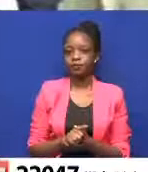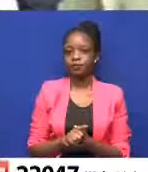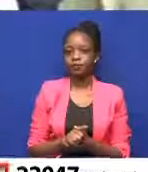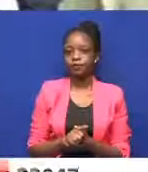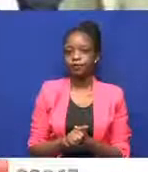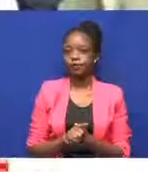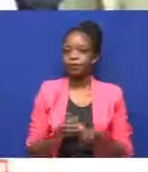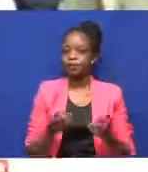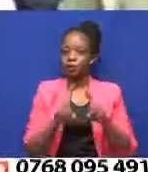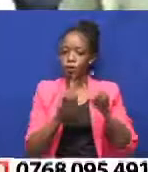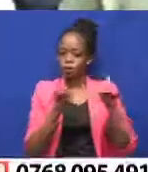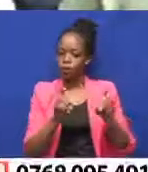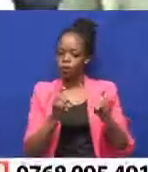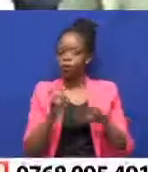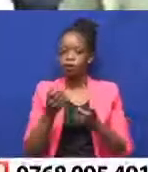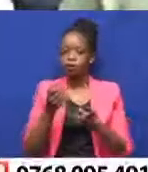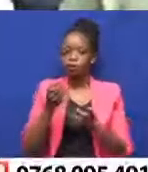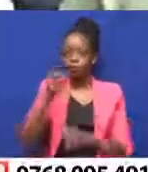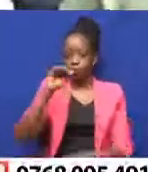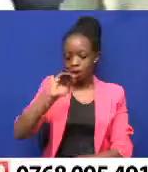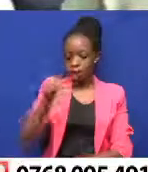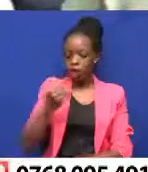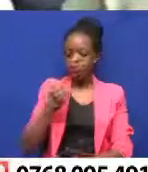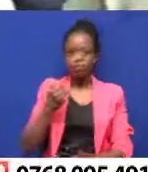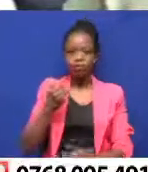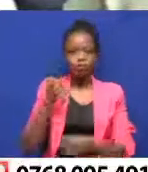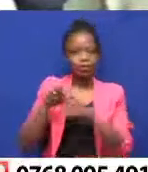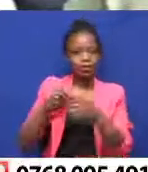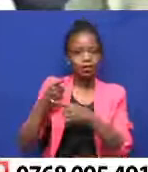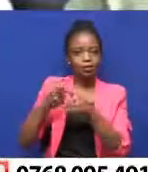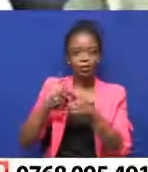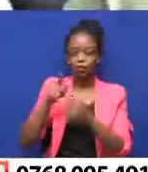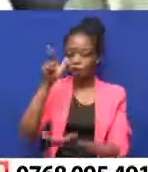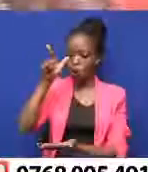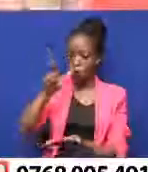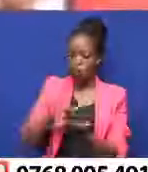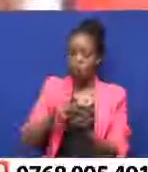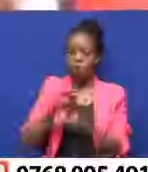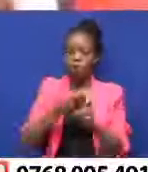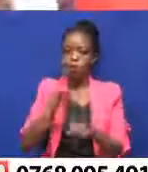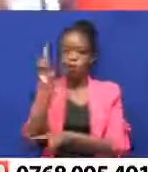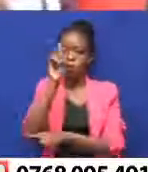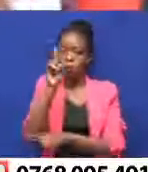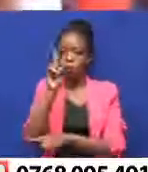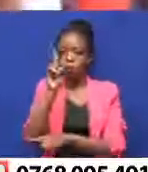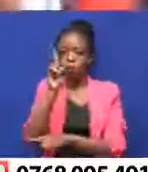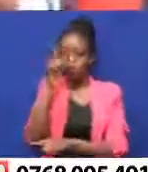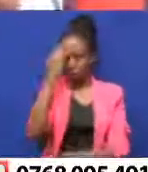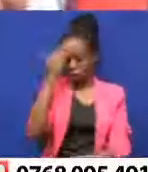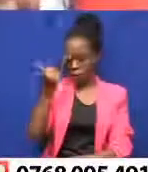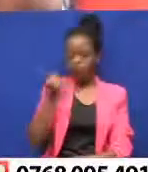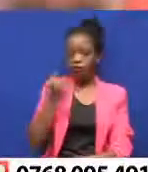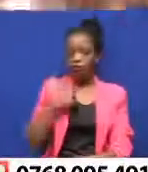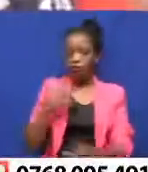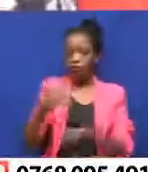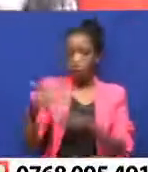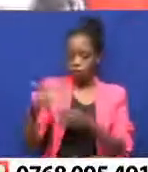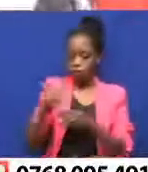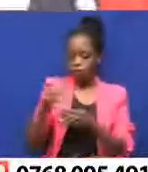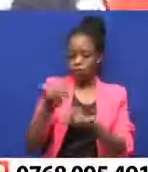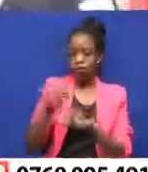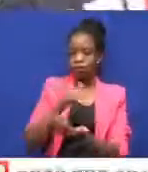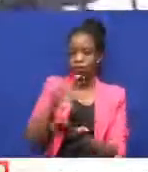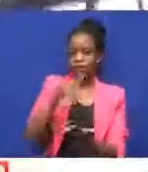Is it that the county is experiencing a spillover of infections from Nairobi County due to its proximity to the